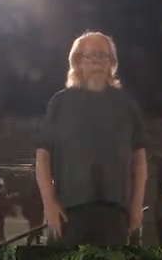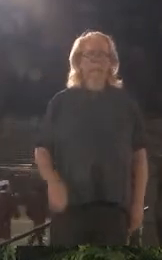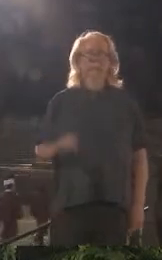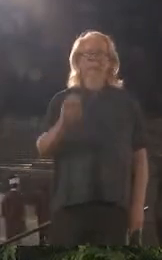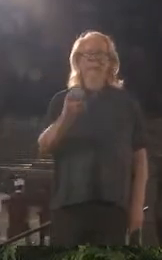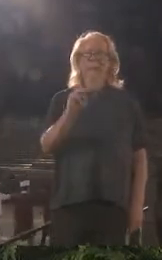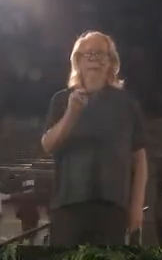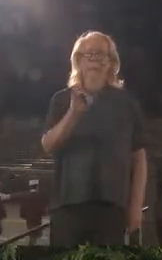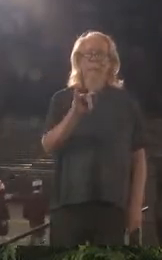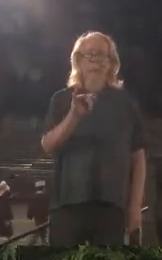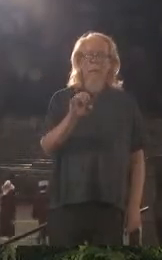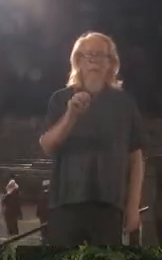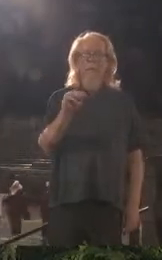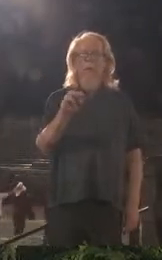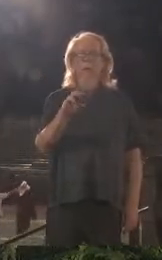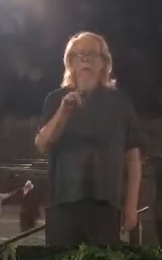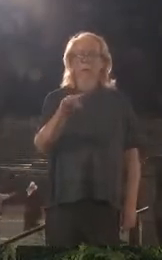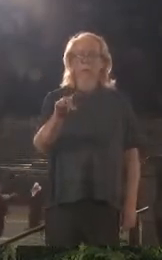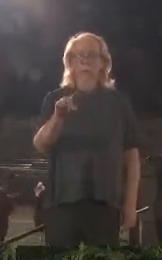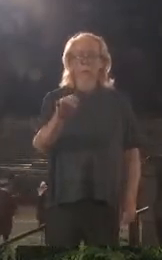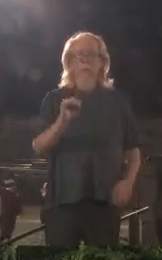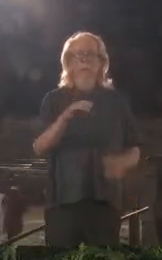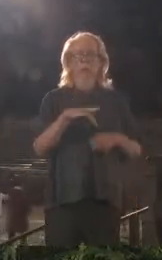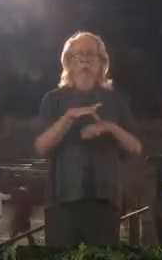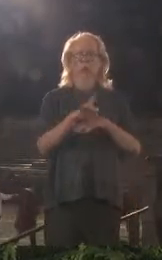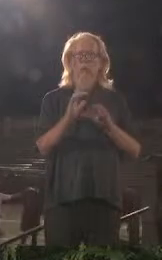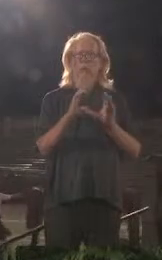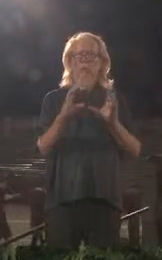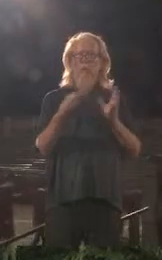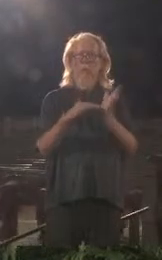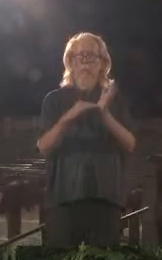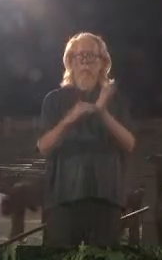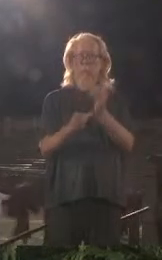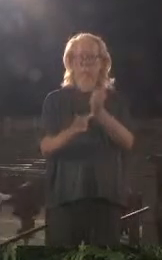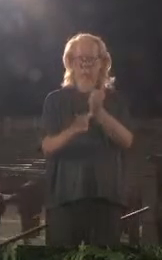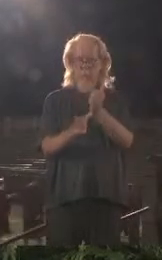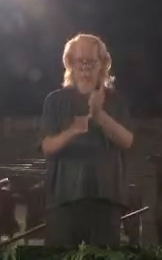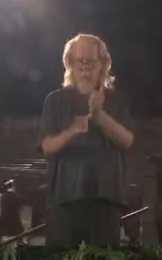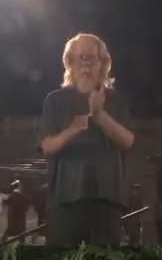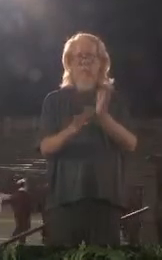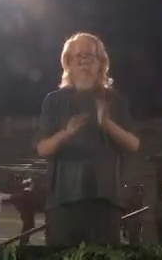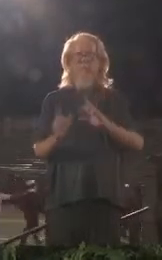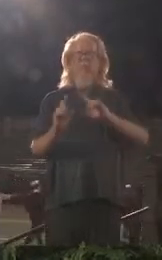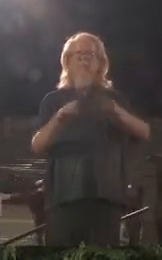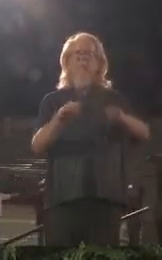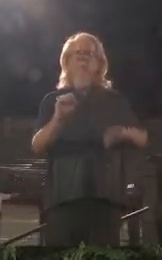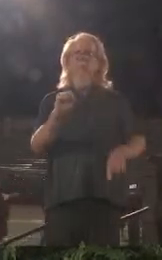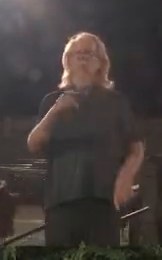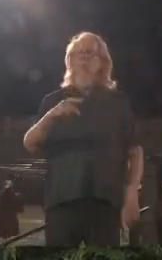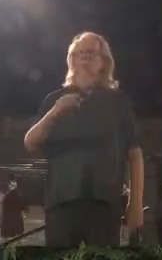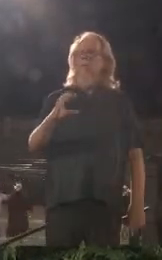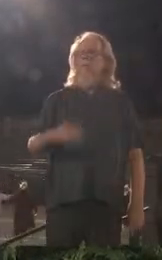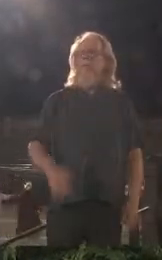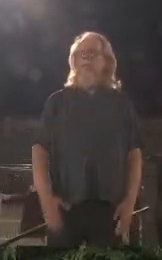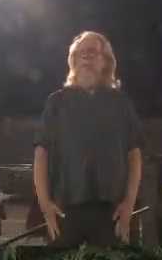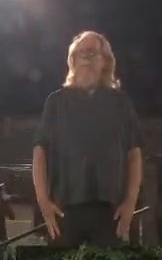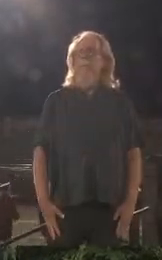Emelise Teresa Martinez earned a certification as a medical assistant and will be attending St. Philip's College.